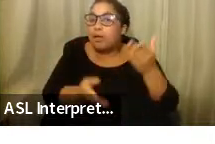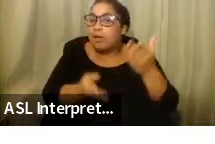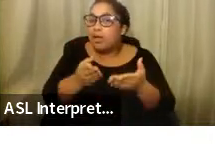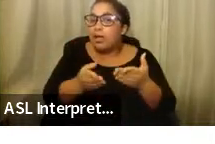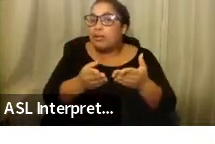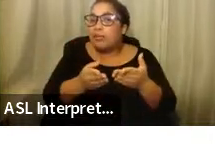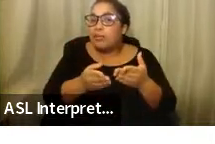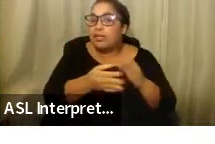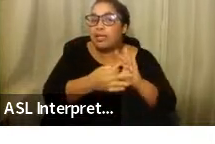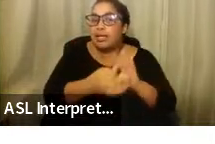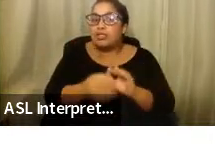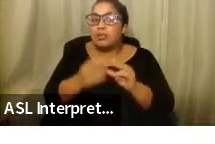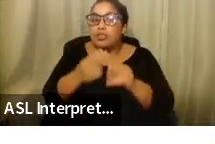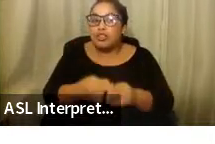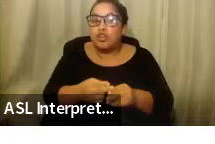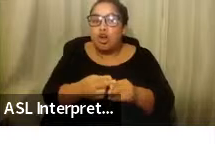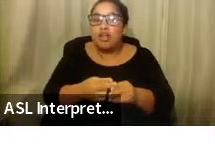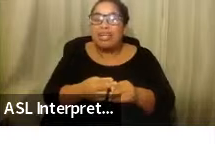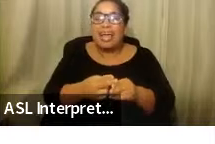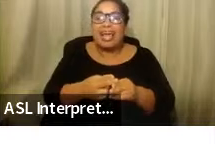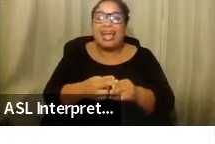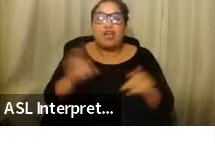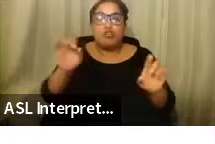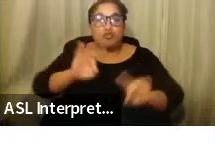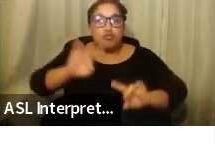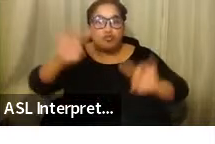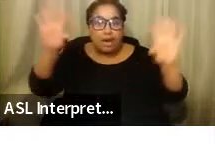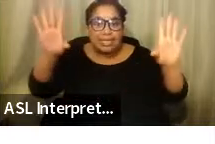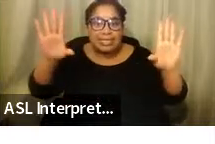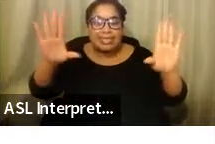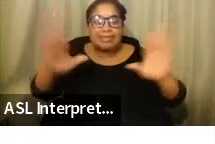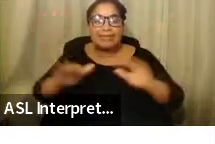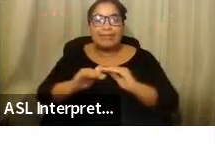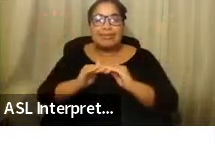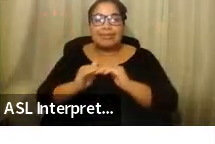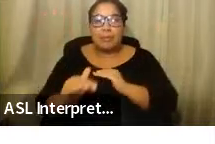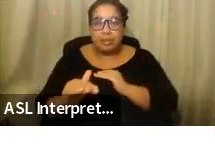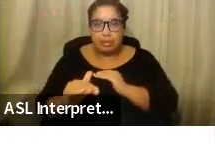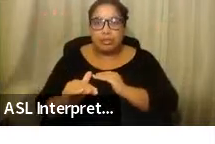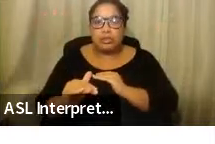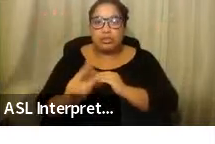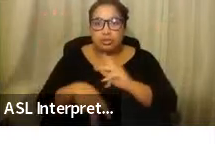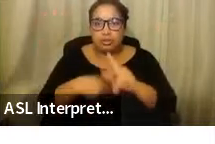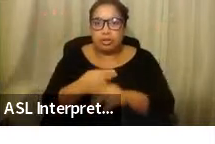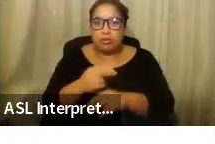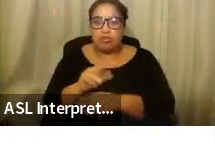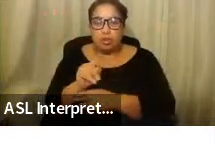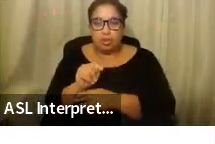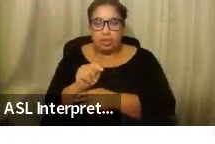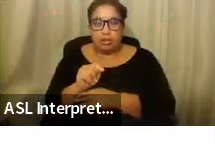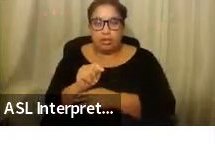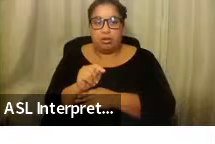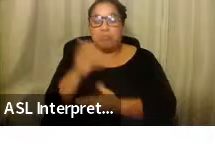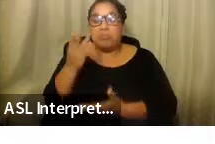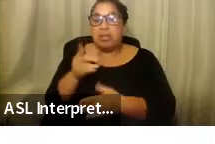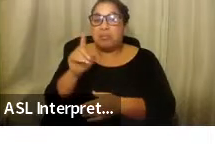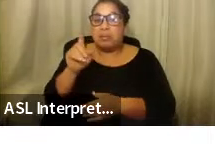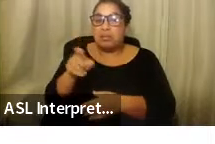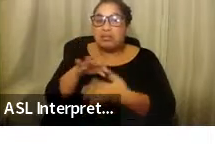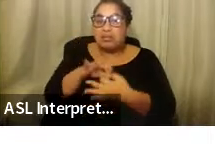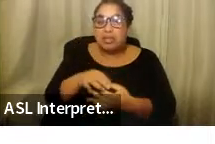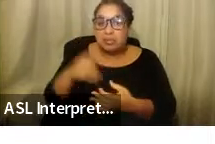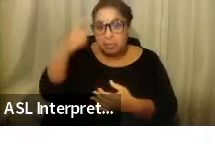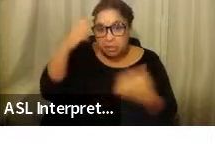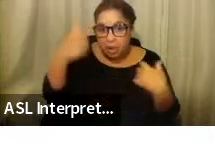to a crisis stabilization unit or something along those lines so that they can get mental health care, they can